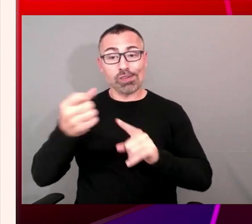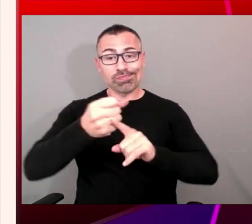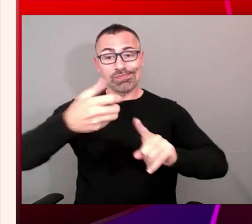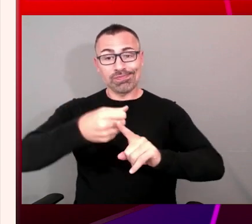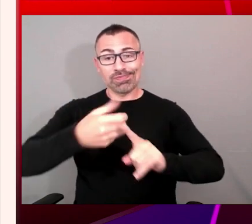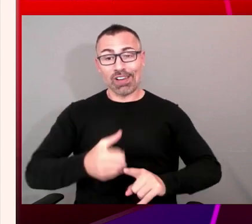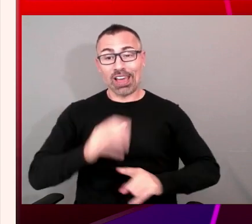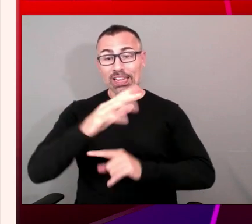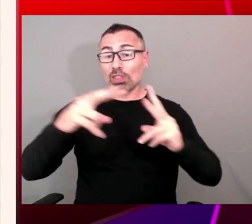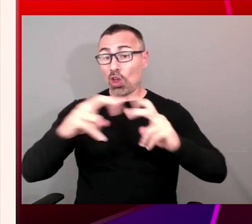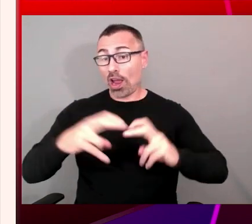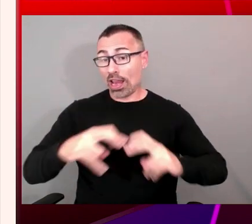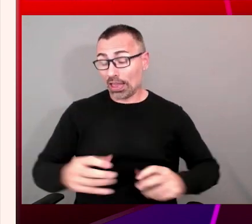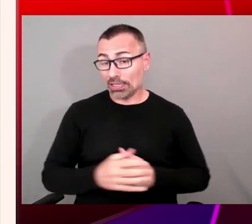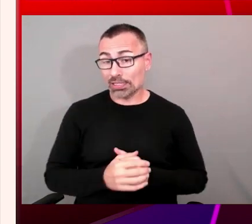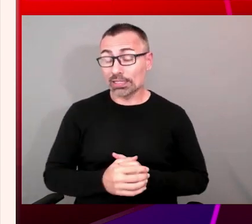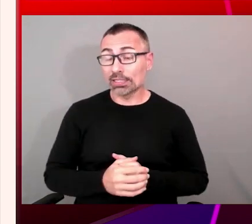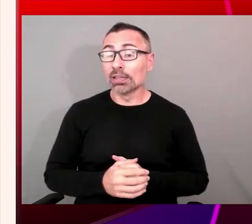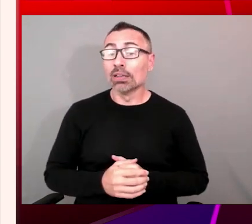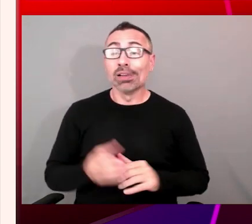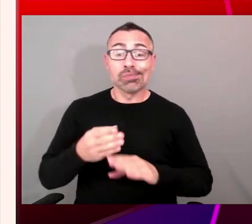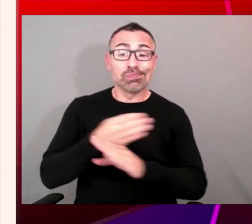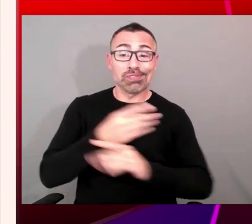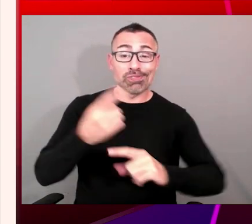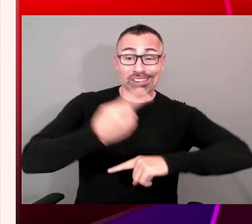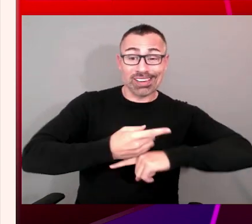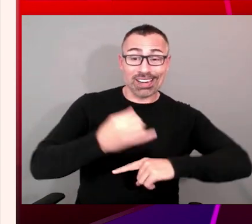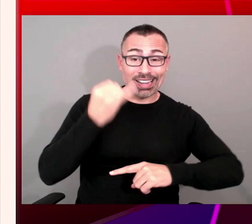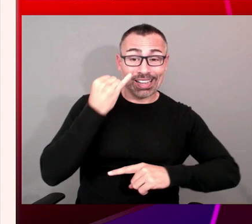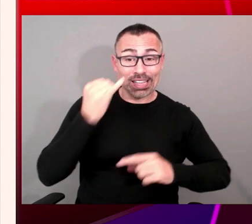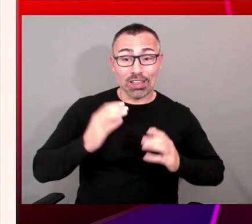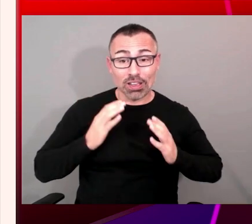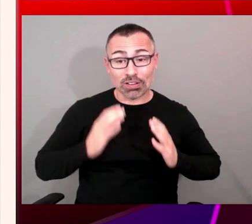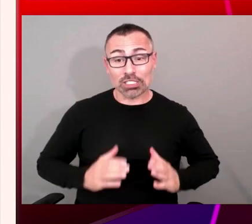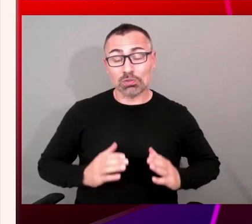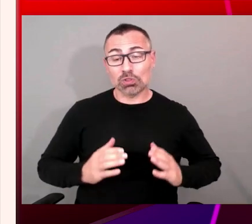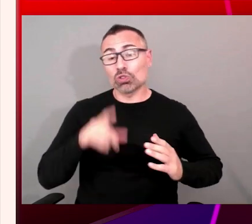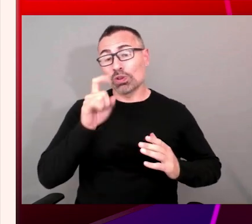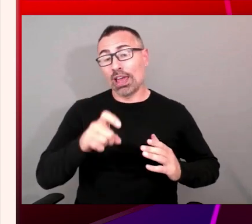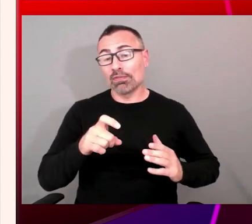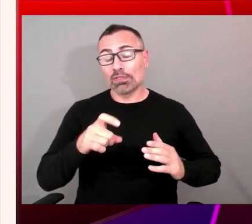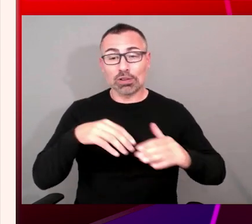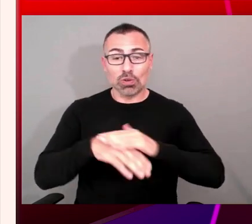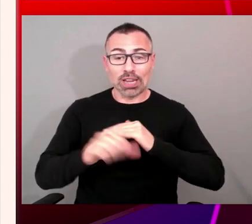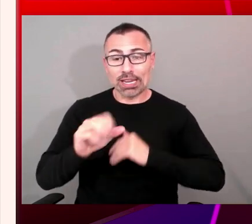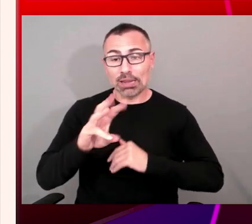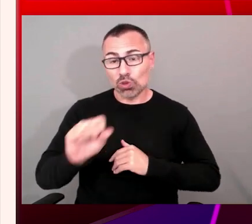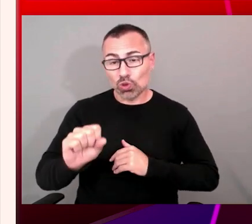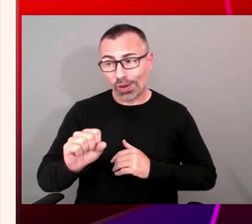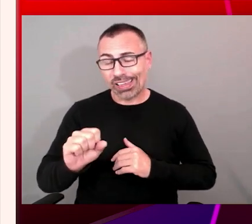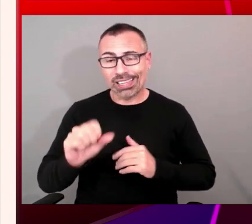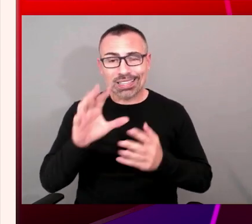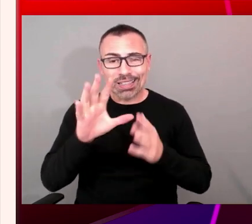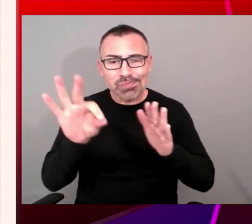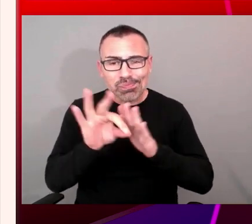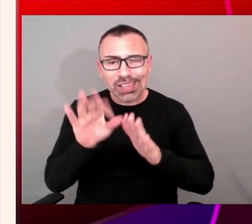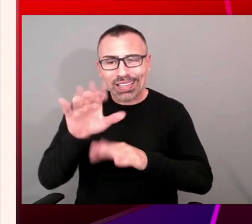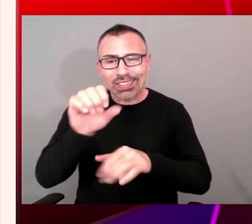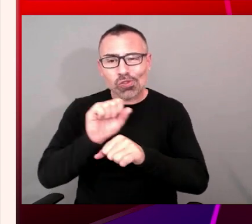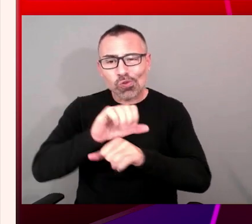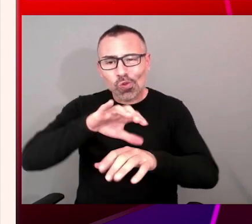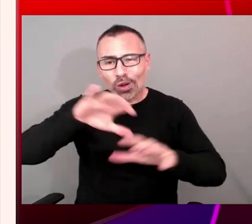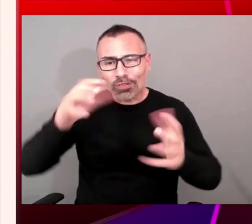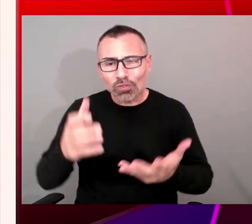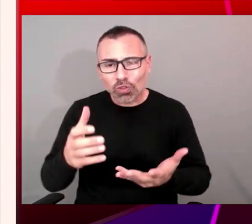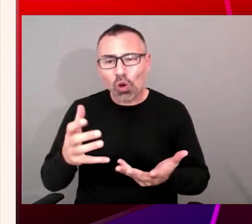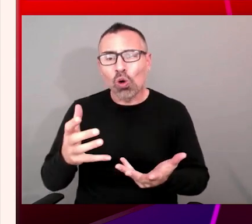customers, or before today, I guess, if customers are building this on AWS, they would have to, you know, pick their workflow engine, which is effectively, think of it